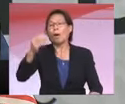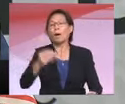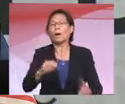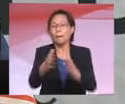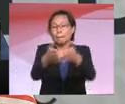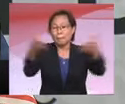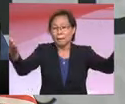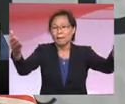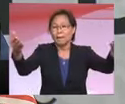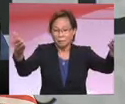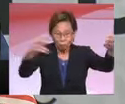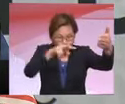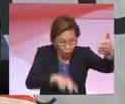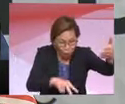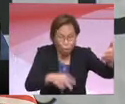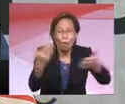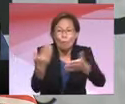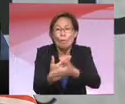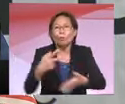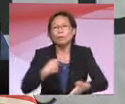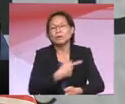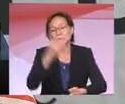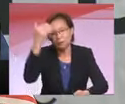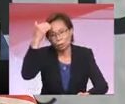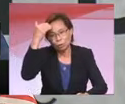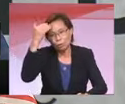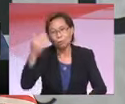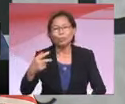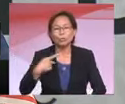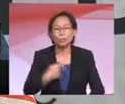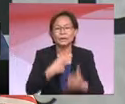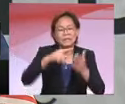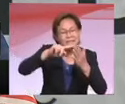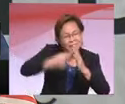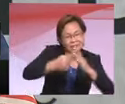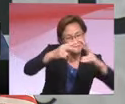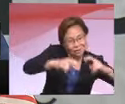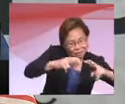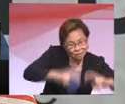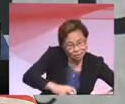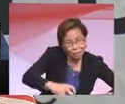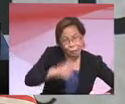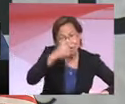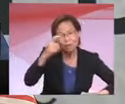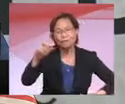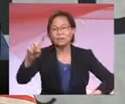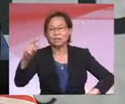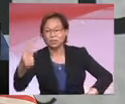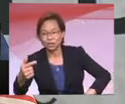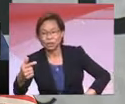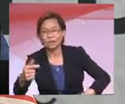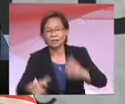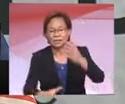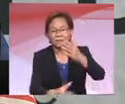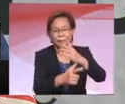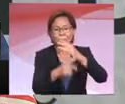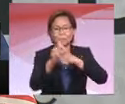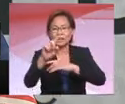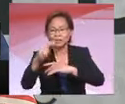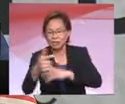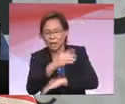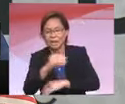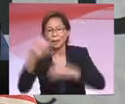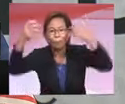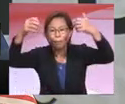media. So what we did is we started the investigation, because the DG, the DPT DGs, and also the